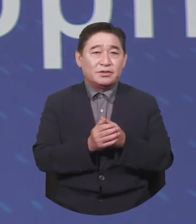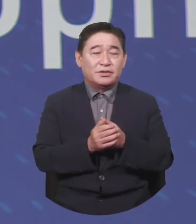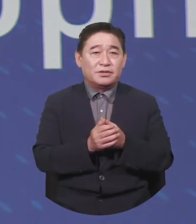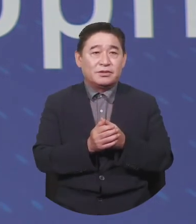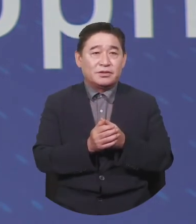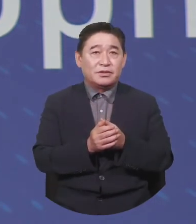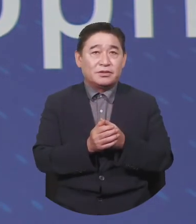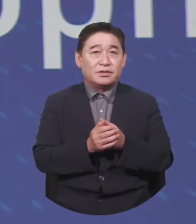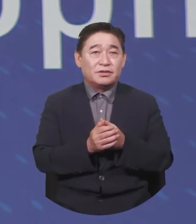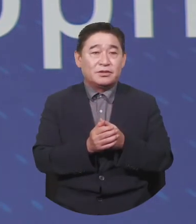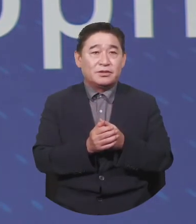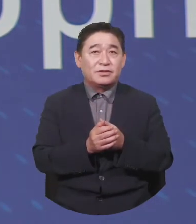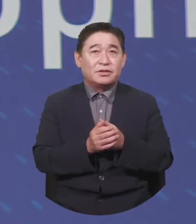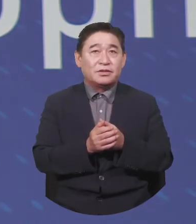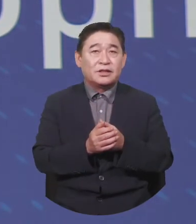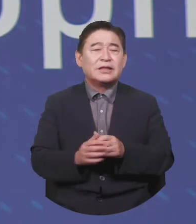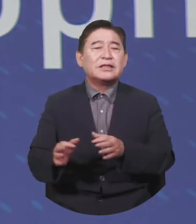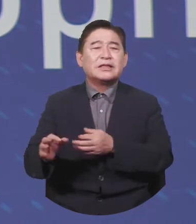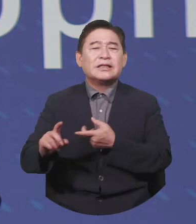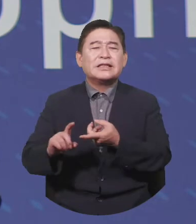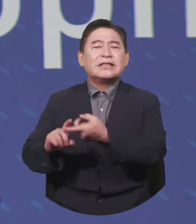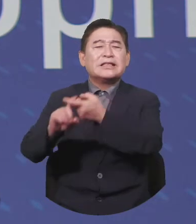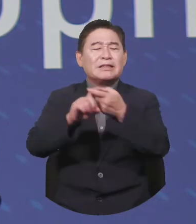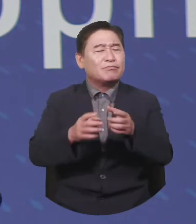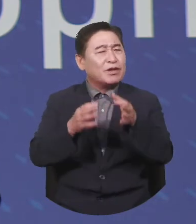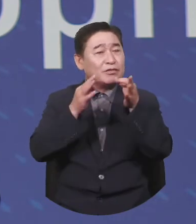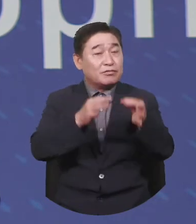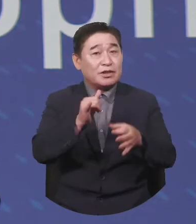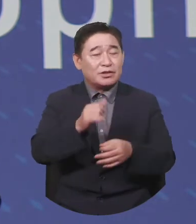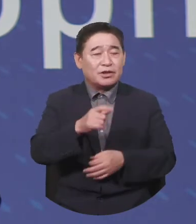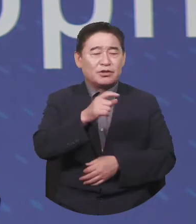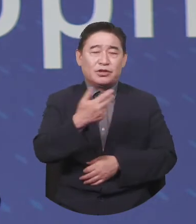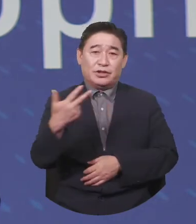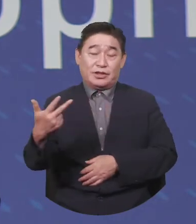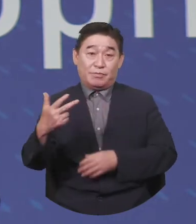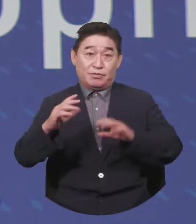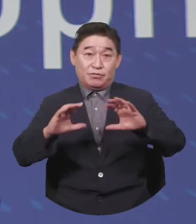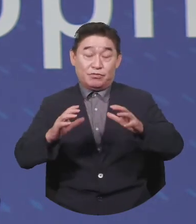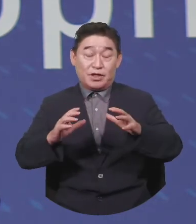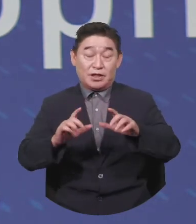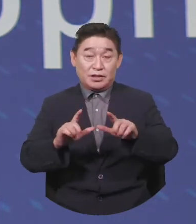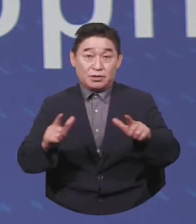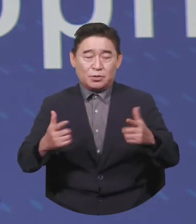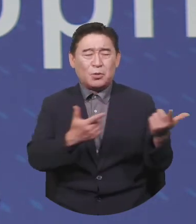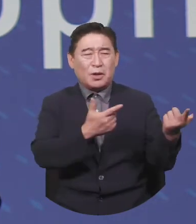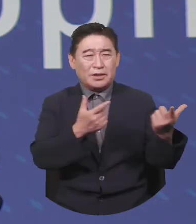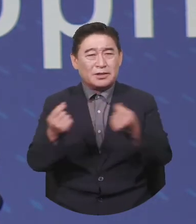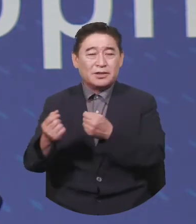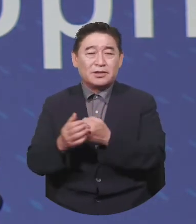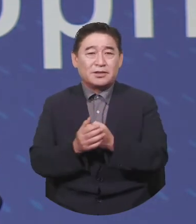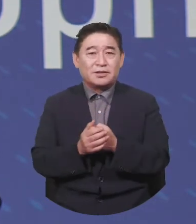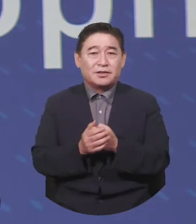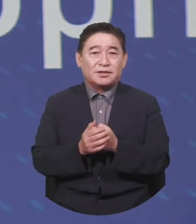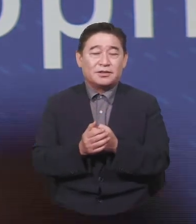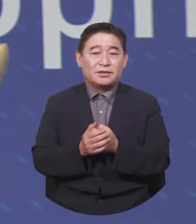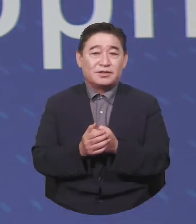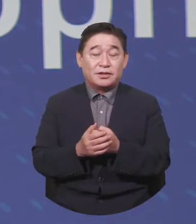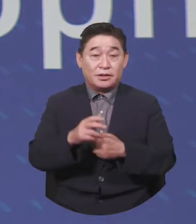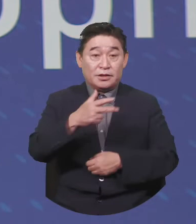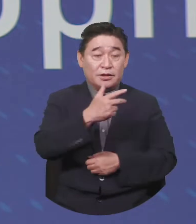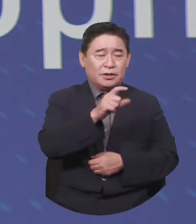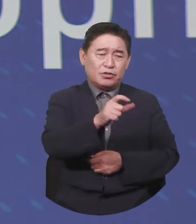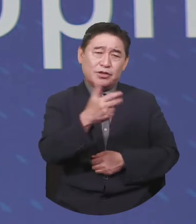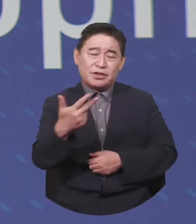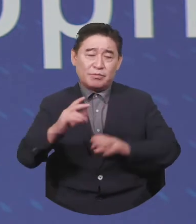trying to coordinate this to some extent. If you look at the outcome document of the last G7 summit, you will